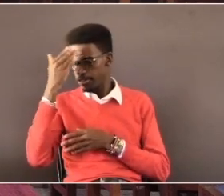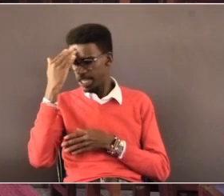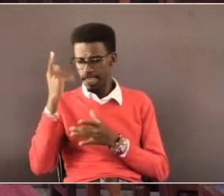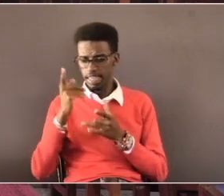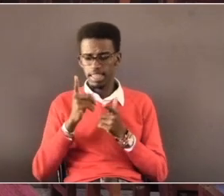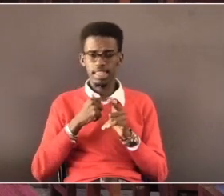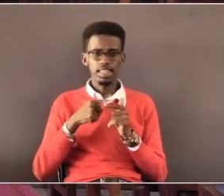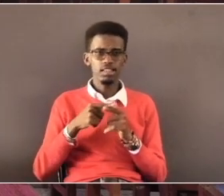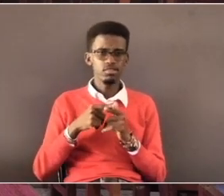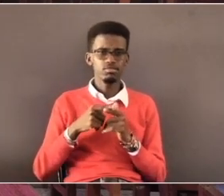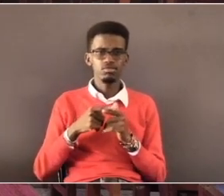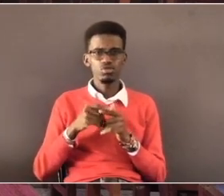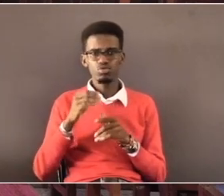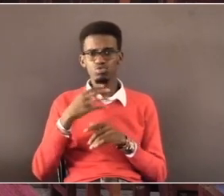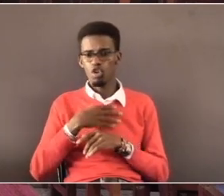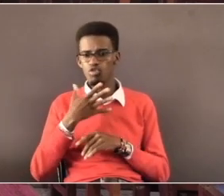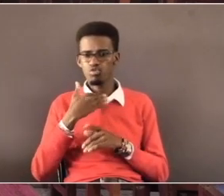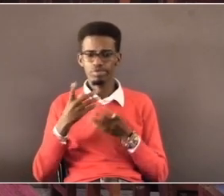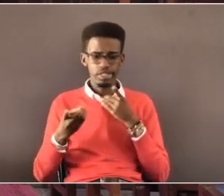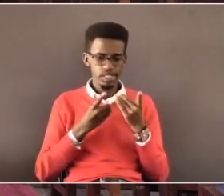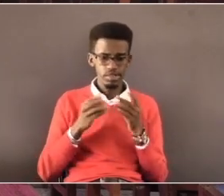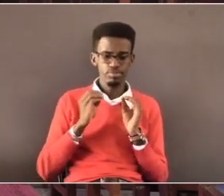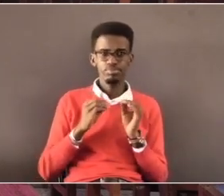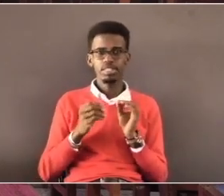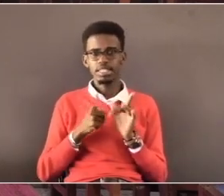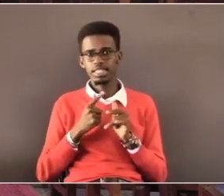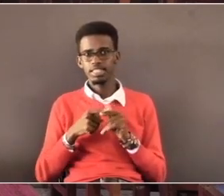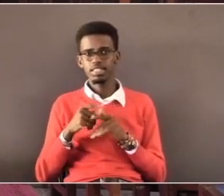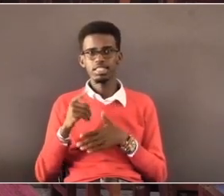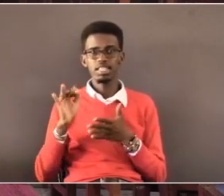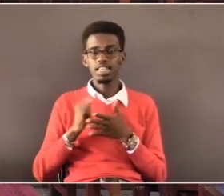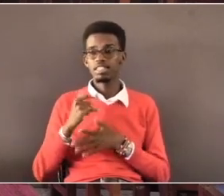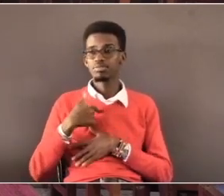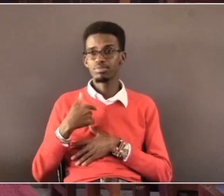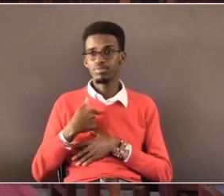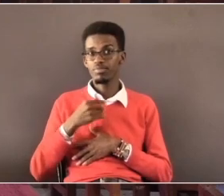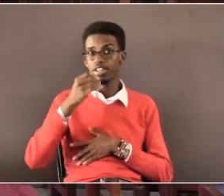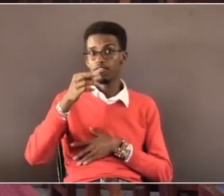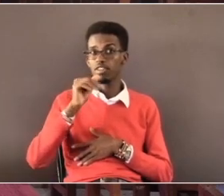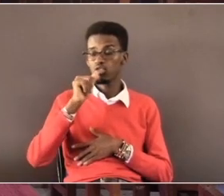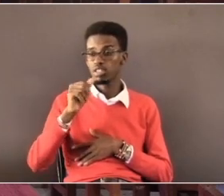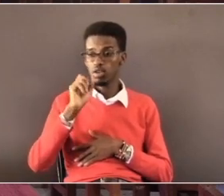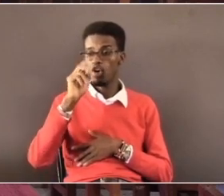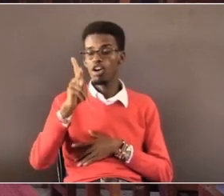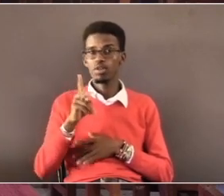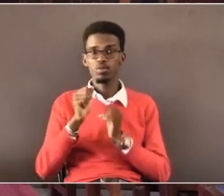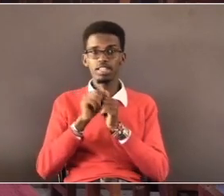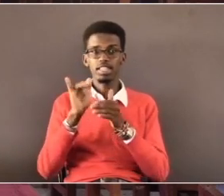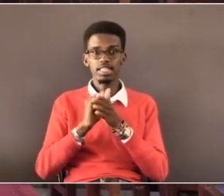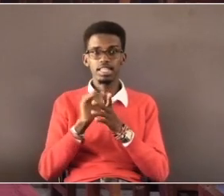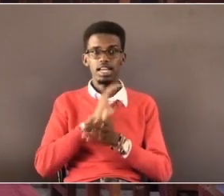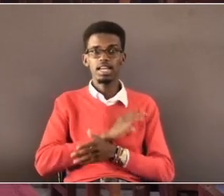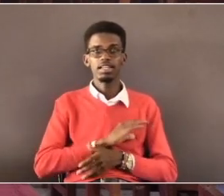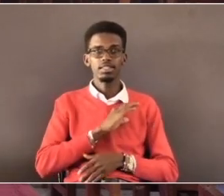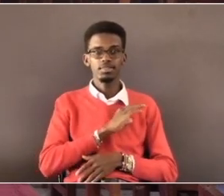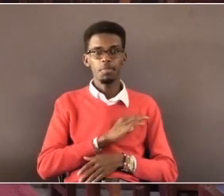is being shrugged off, like they don't want to discuss it, or they're like, but that is just me. If you are not okay with that character